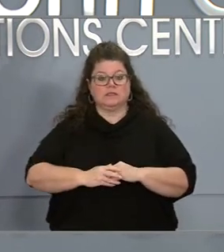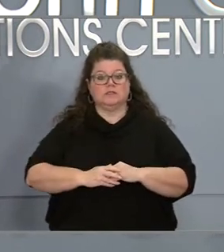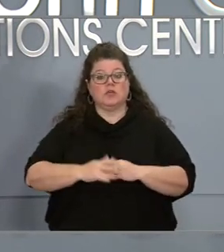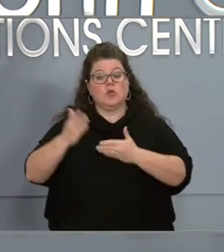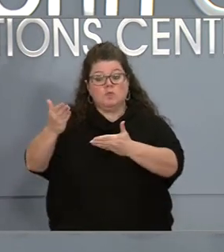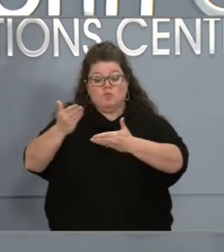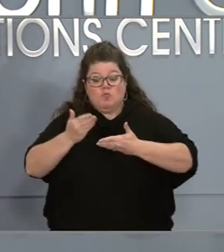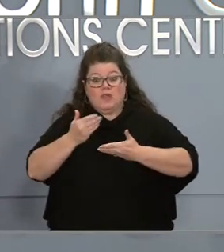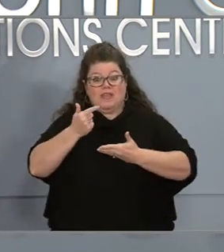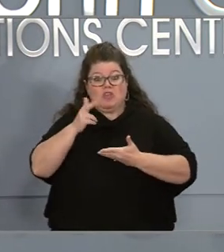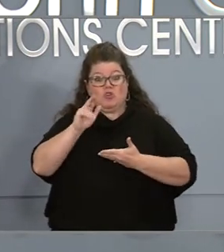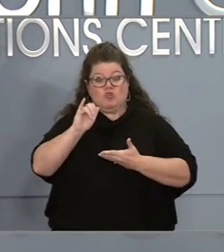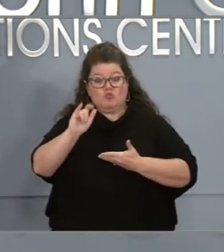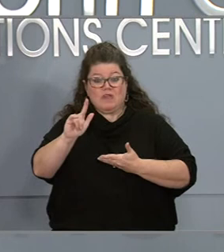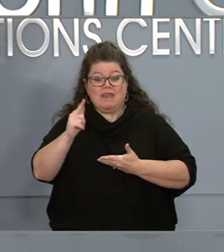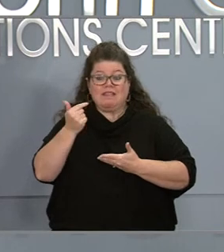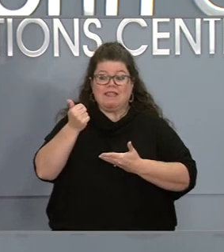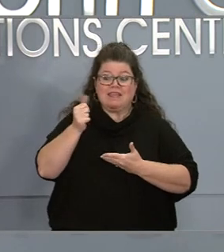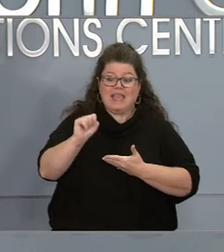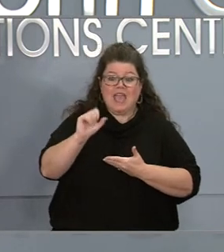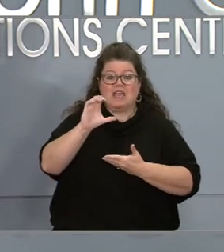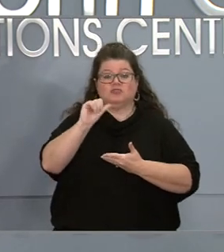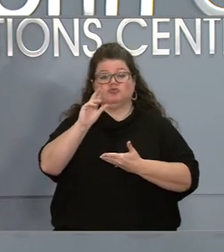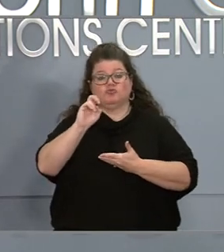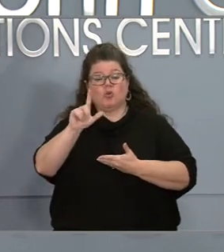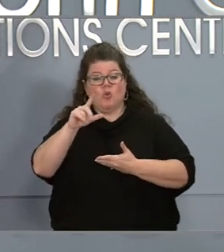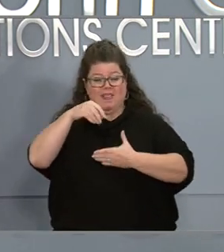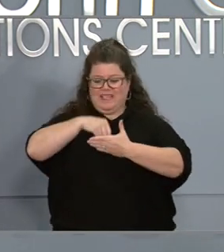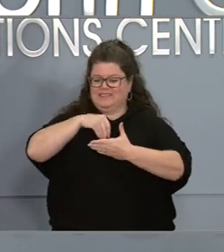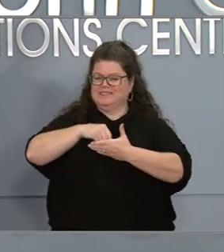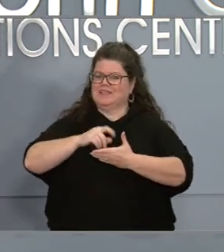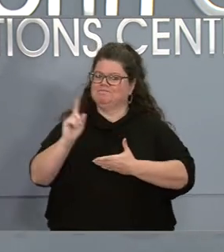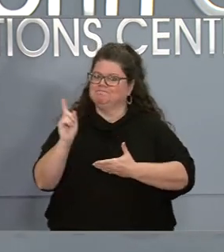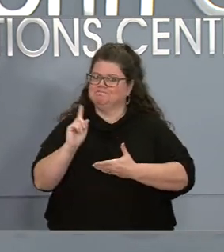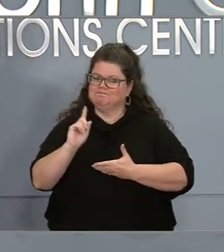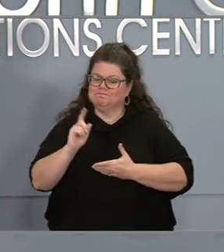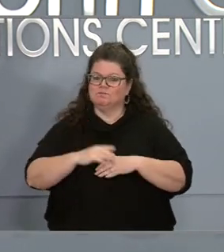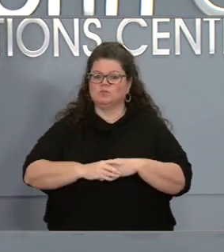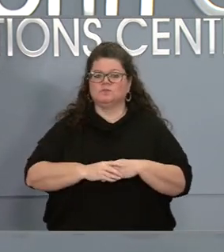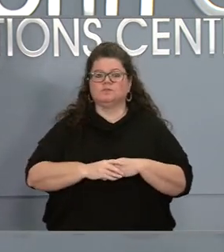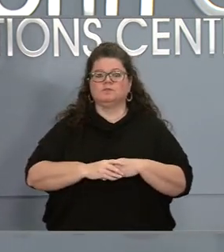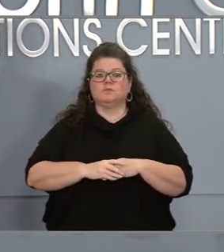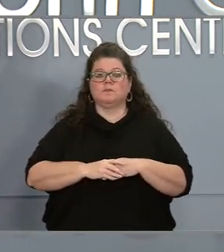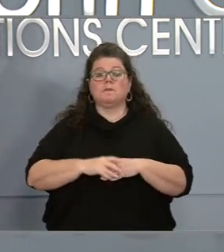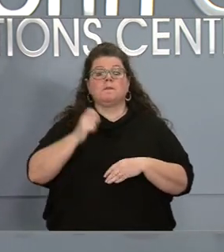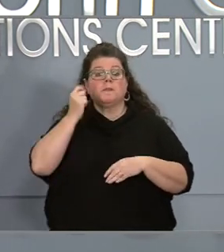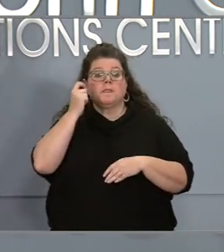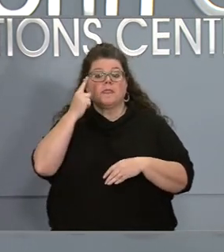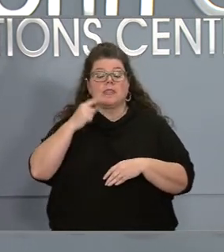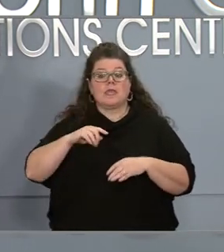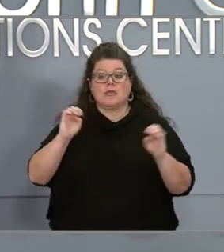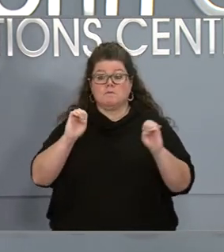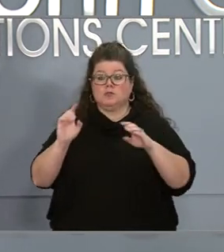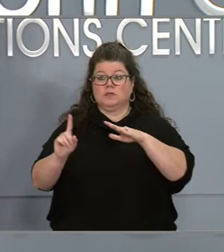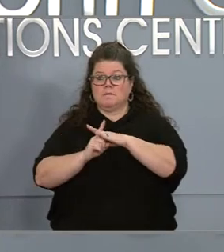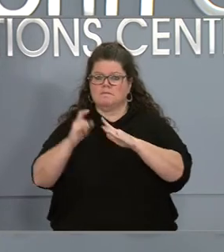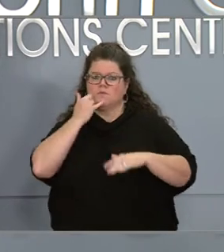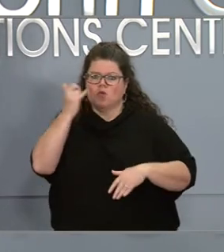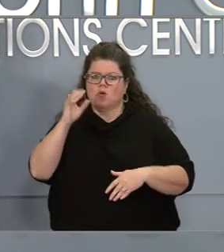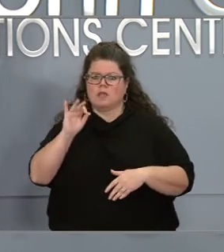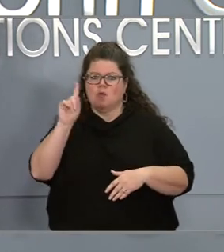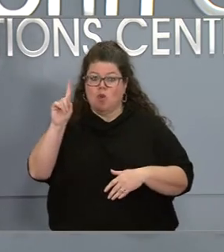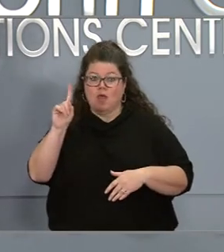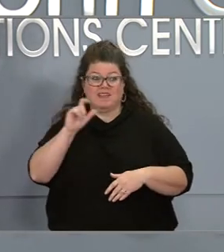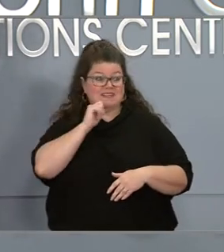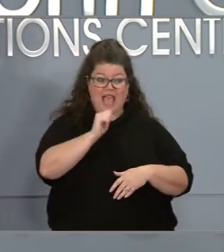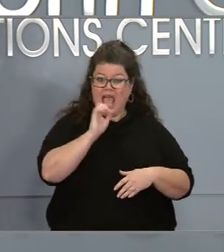or use a gas grill indoors. And remember to only use 911 for a true emergency.